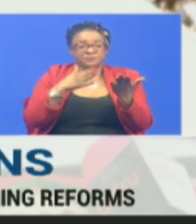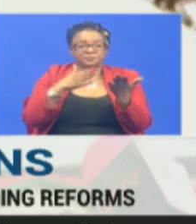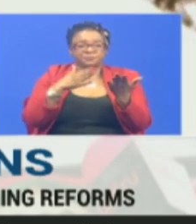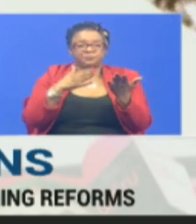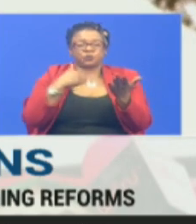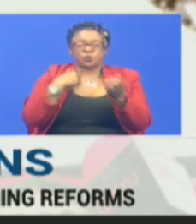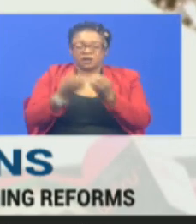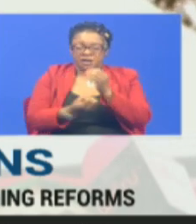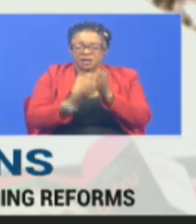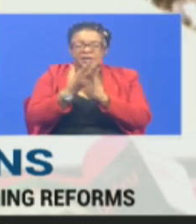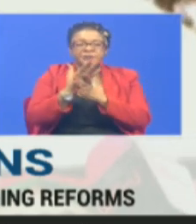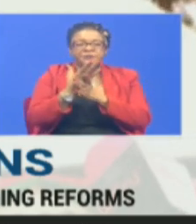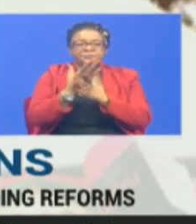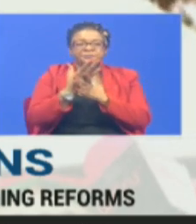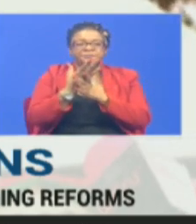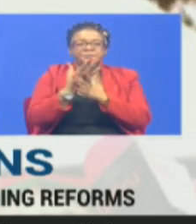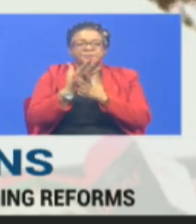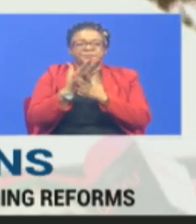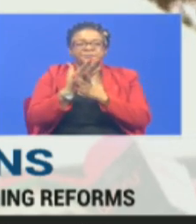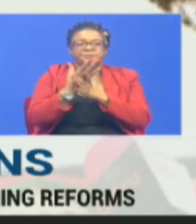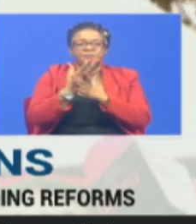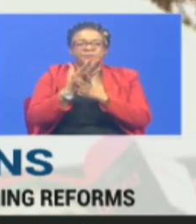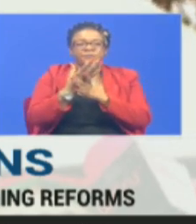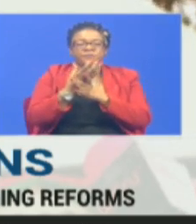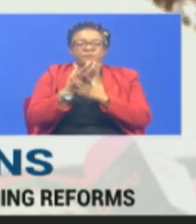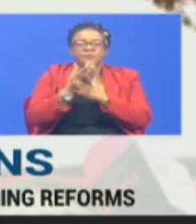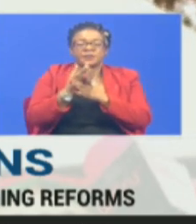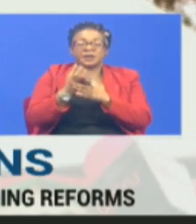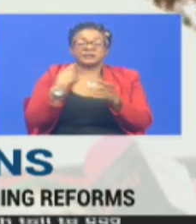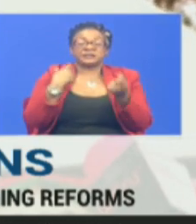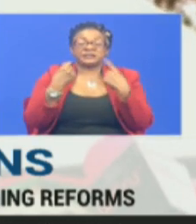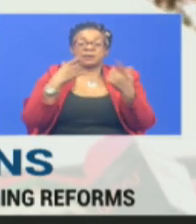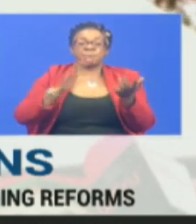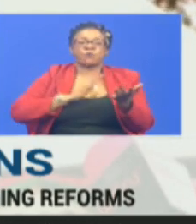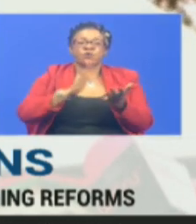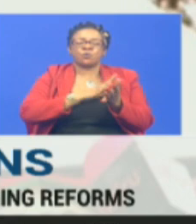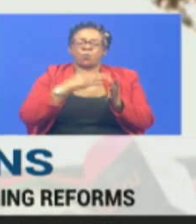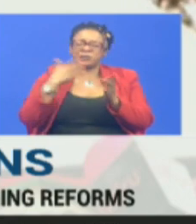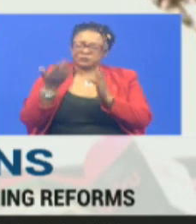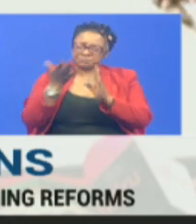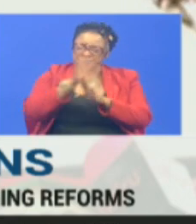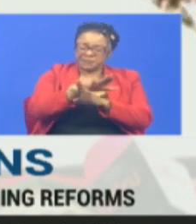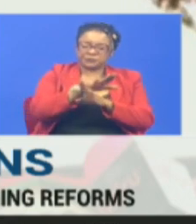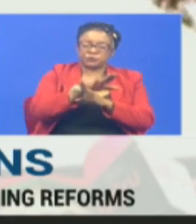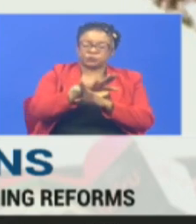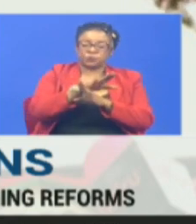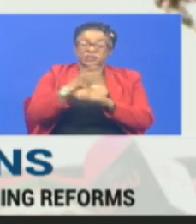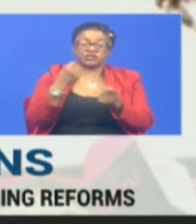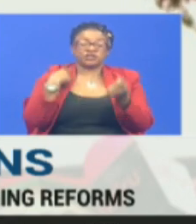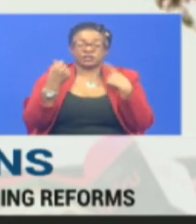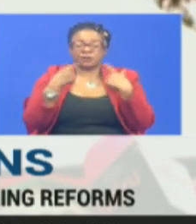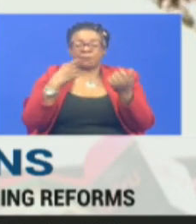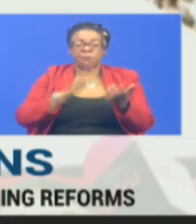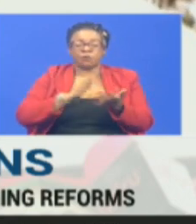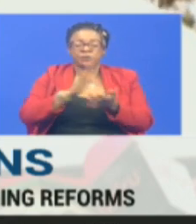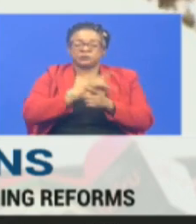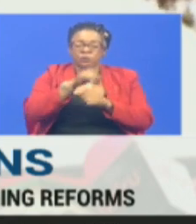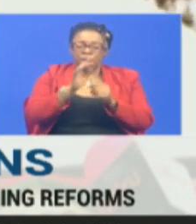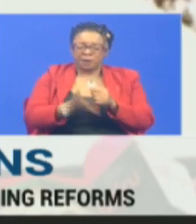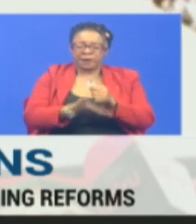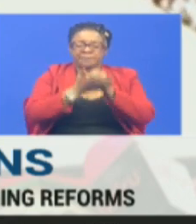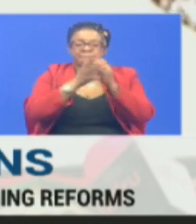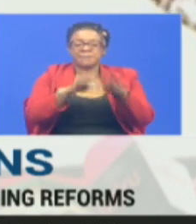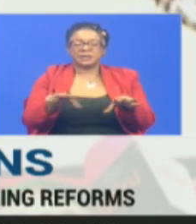Tumecreate ile inaitwa a team board. Tunataka kurudi kwa ile team board. Hiyo ndio itatusaidia mambo hiyo mnasema ya